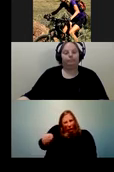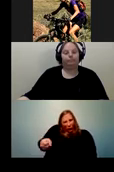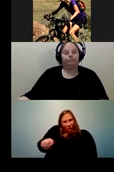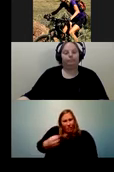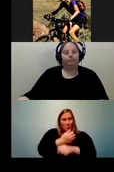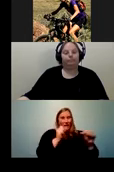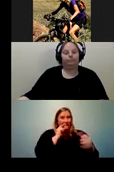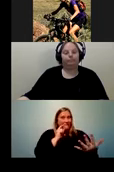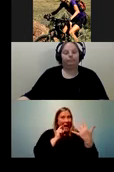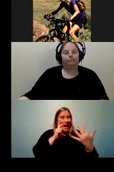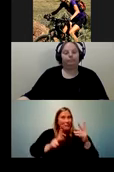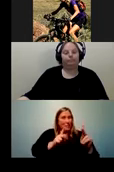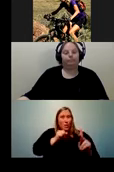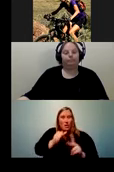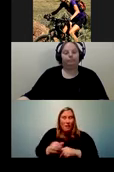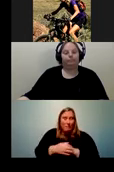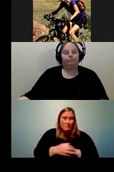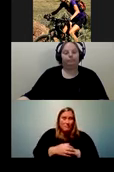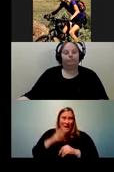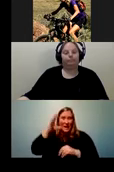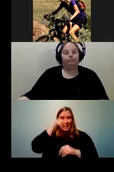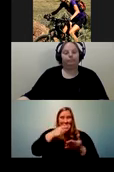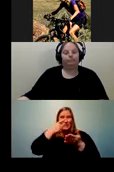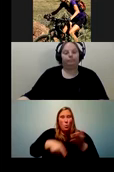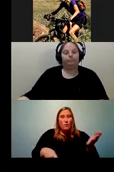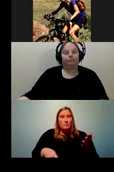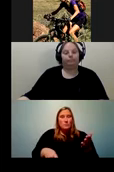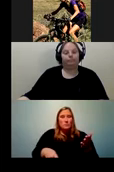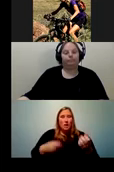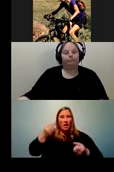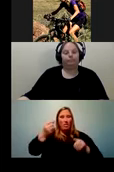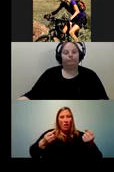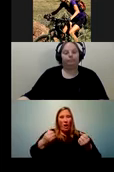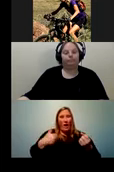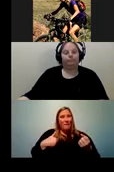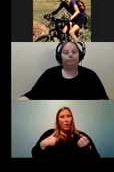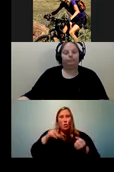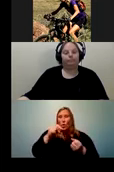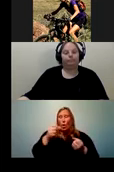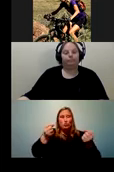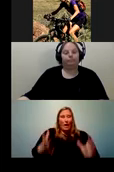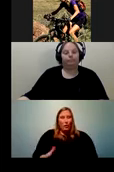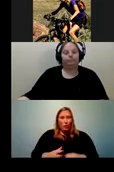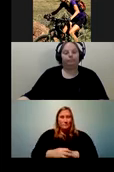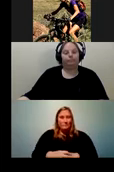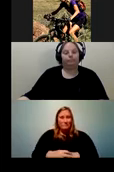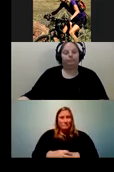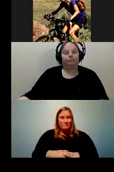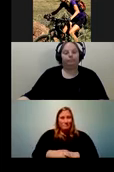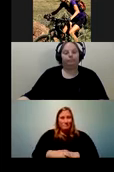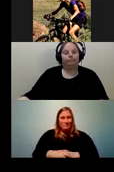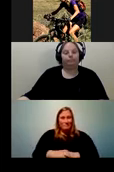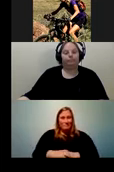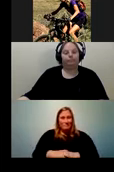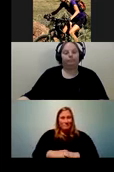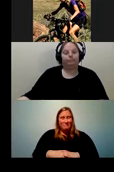not? Well, guess what? Driverless cars. This is a real life trolley problem.